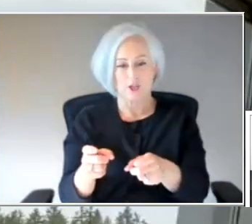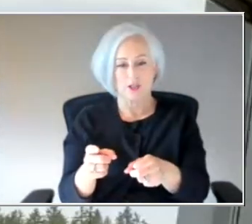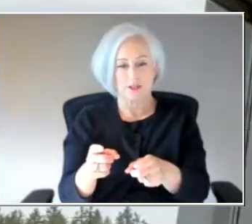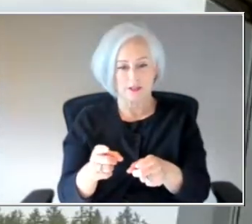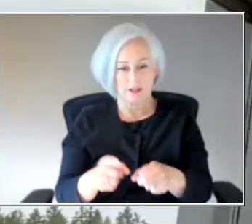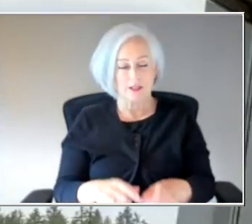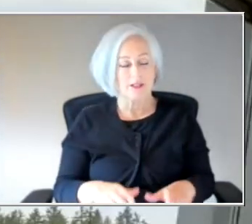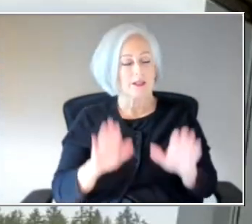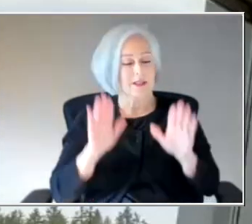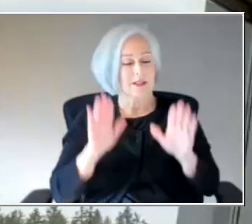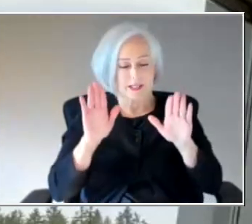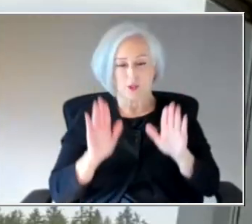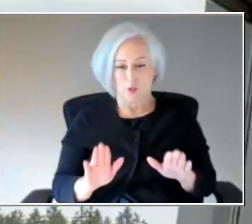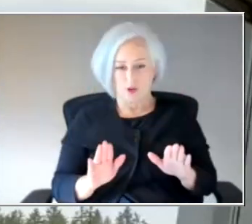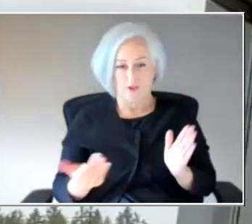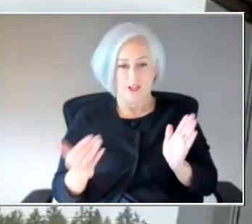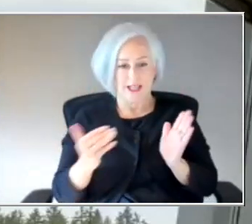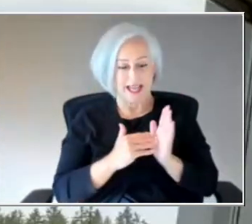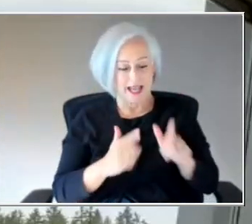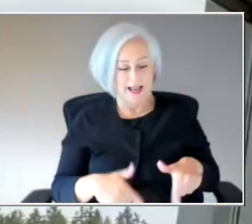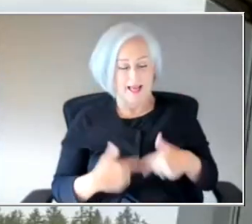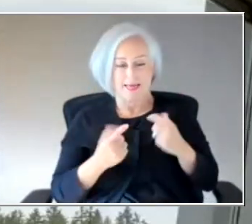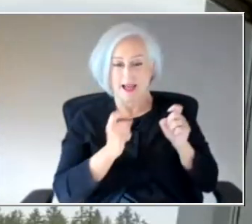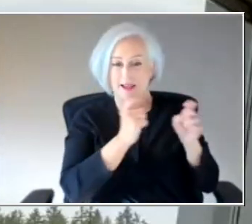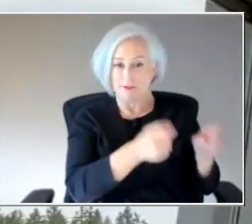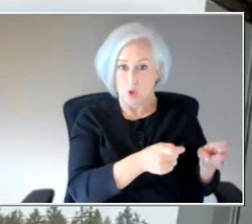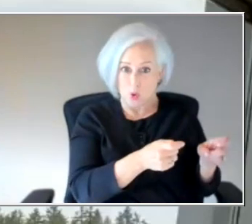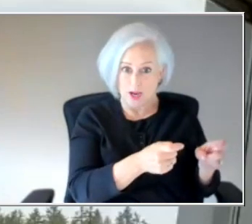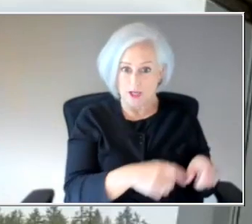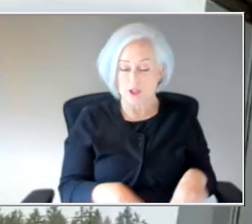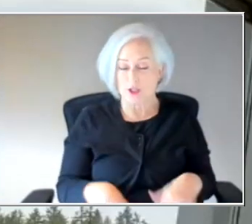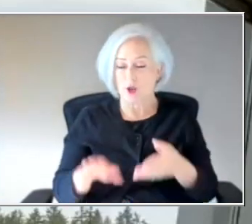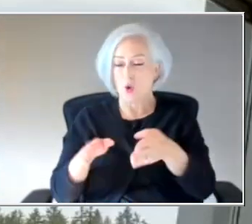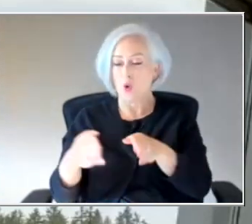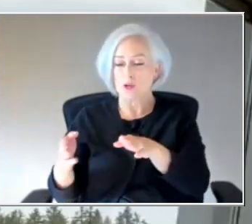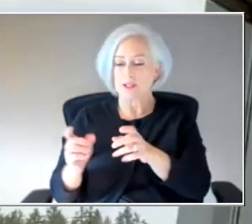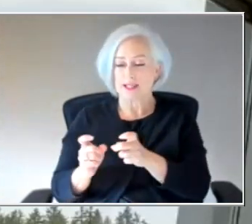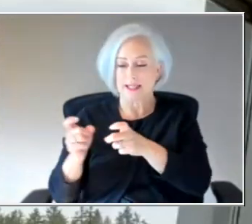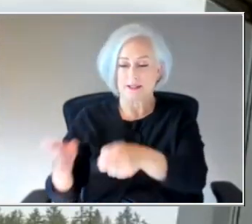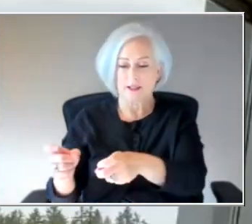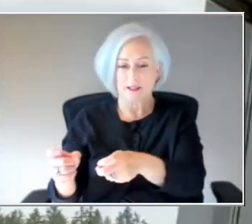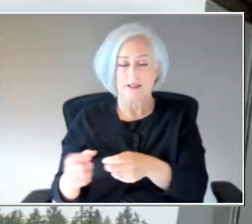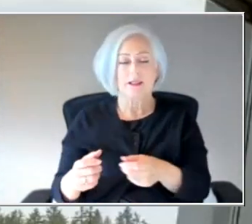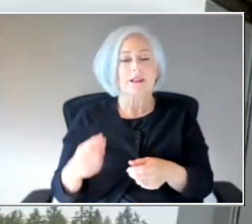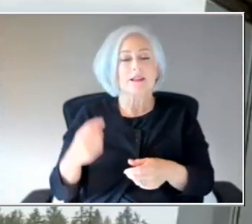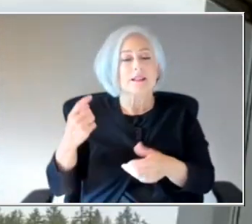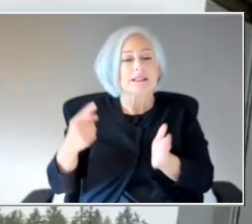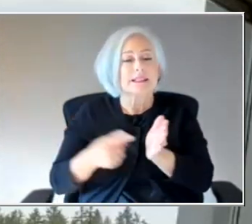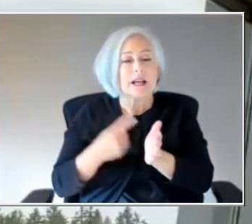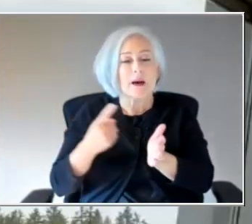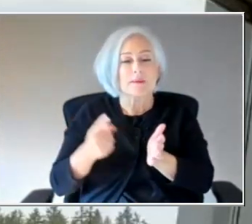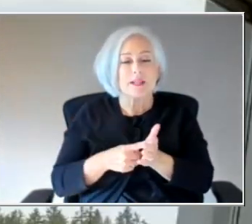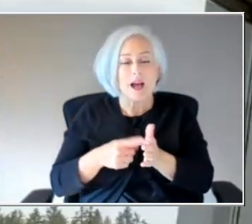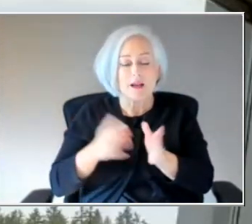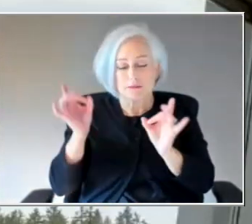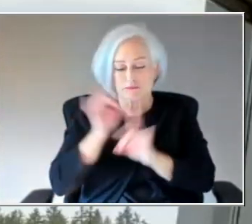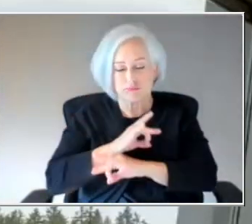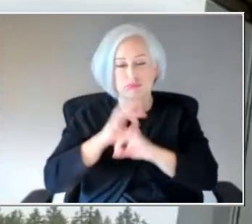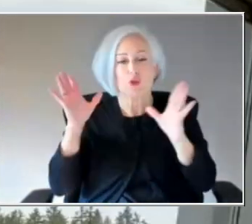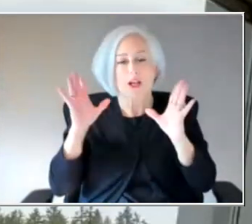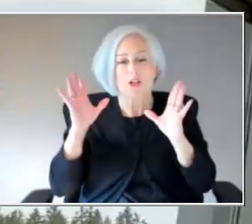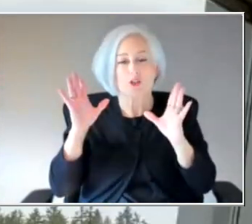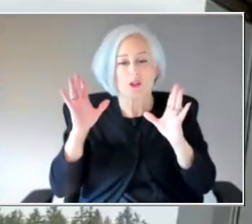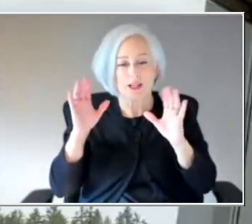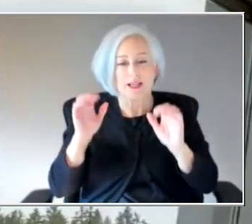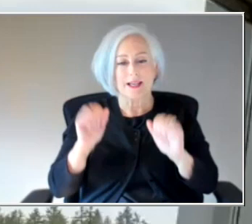live donor like we have here, or you can be a deceased donor. Sometimes tragedy can lead to some happiness and the gift of life.